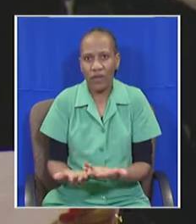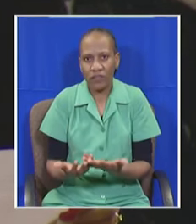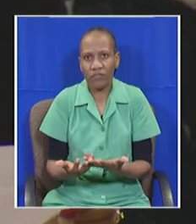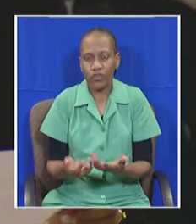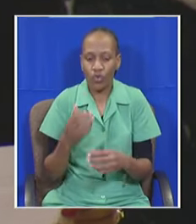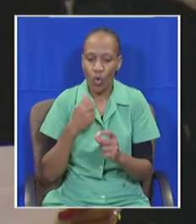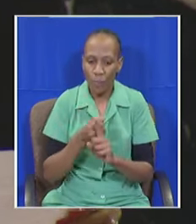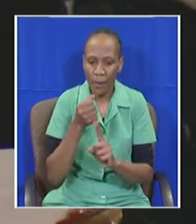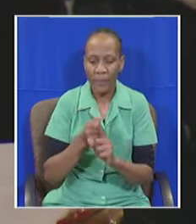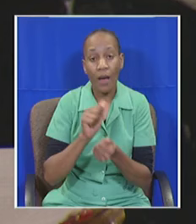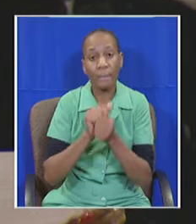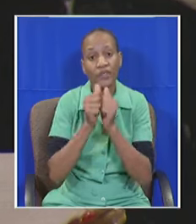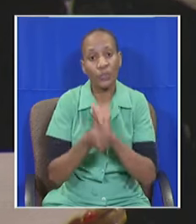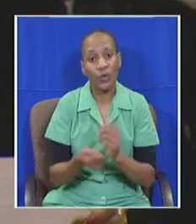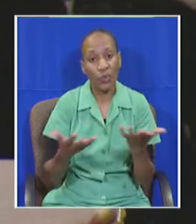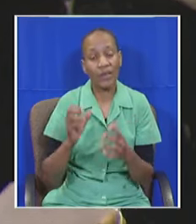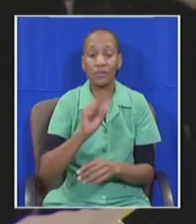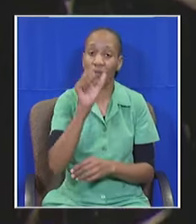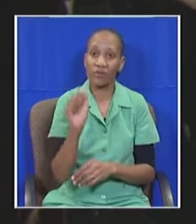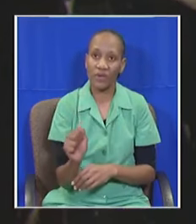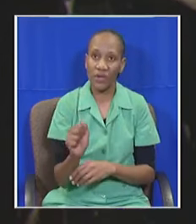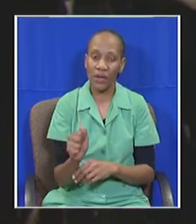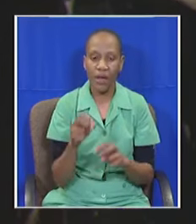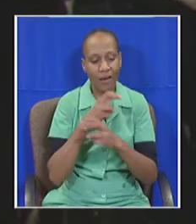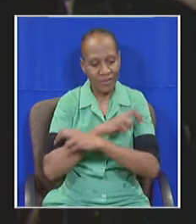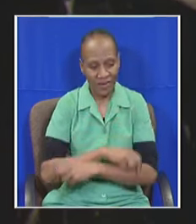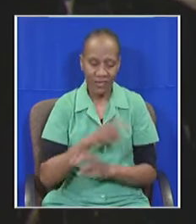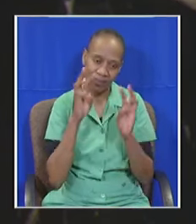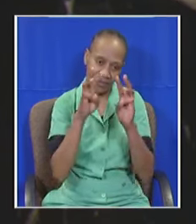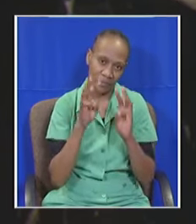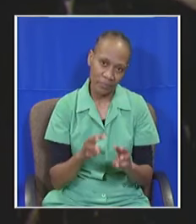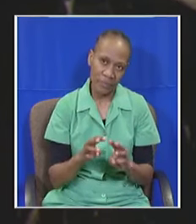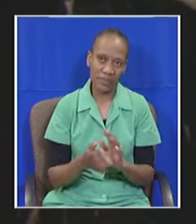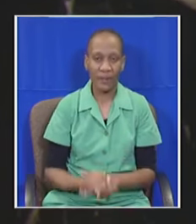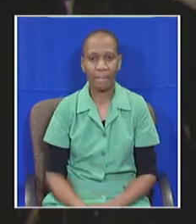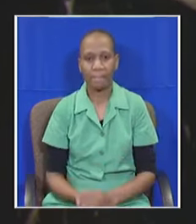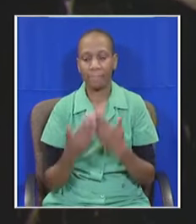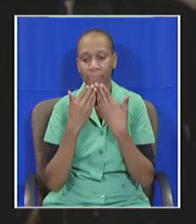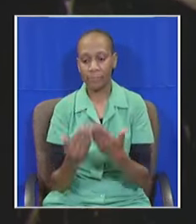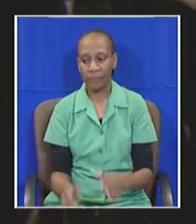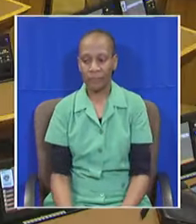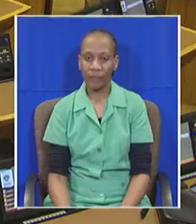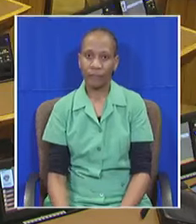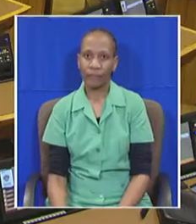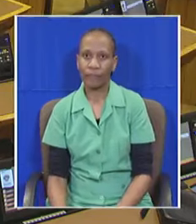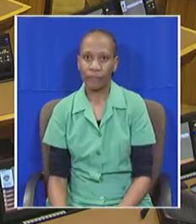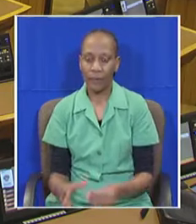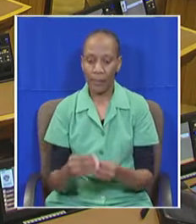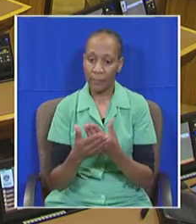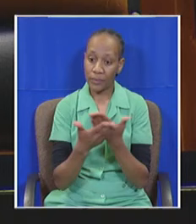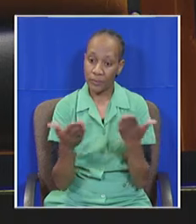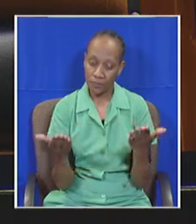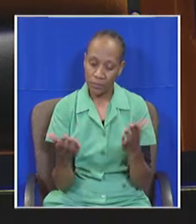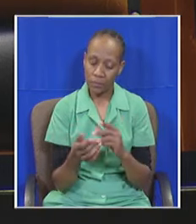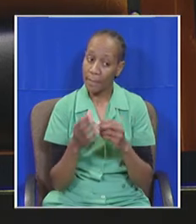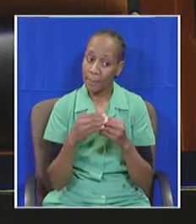non-racial sports dispensation in South Africa. May his soul rest in peace and rise in glory. Thank you. Honorable Member, I think you are